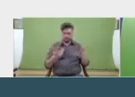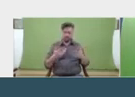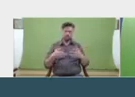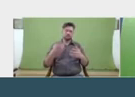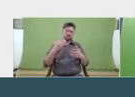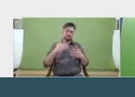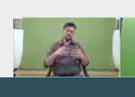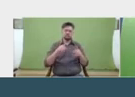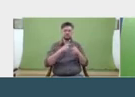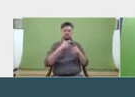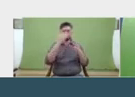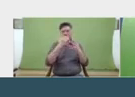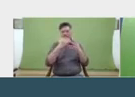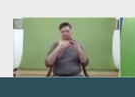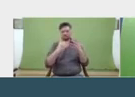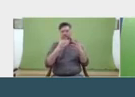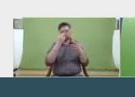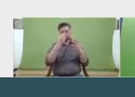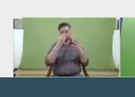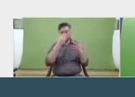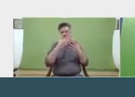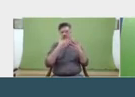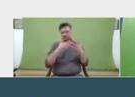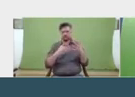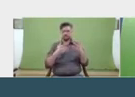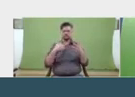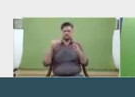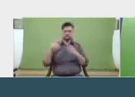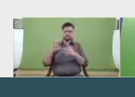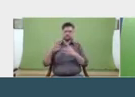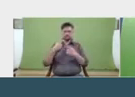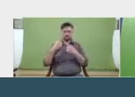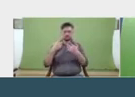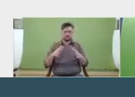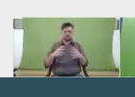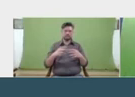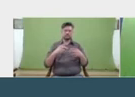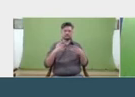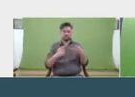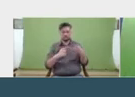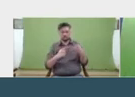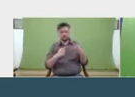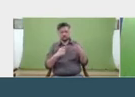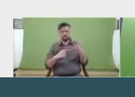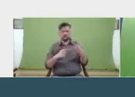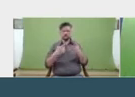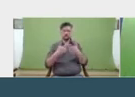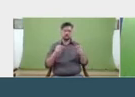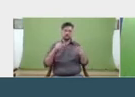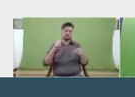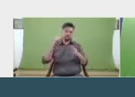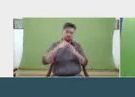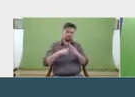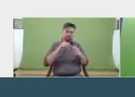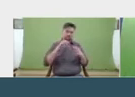so these are like easy topics and i've already introduced them in some ways the two more specific linguistic topics which are word order